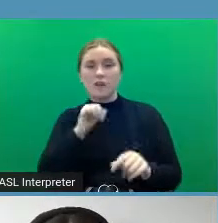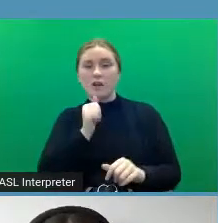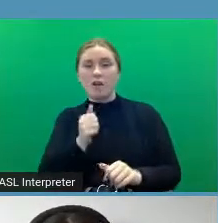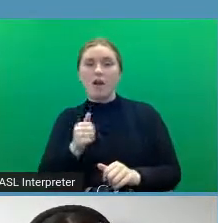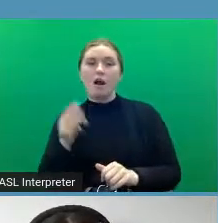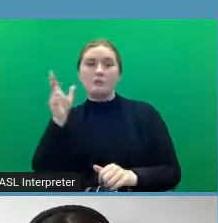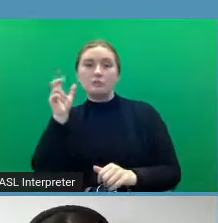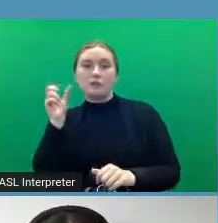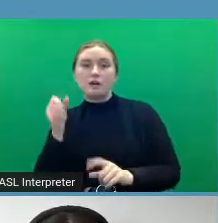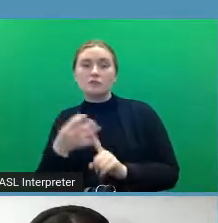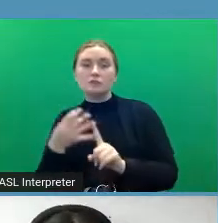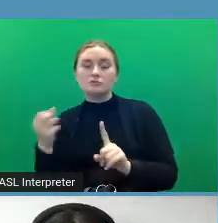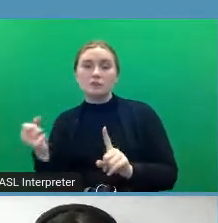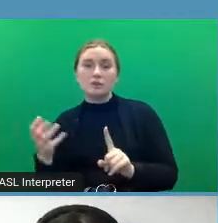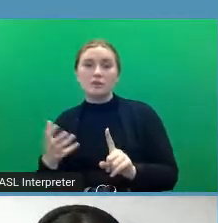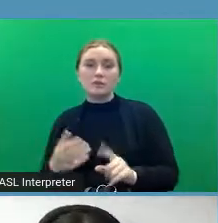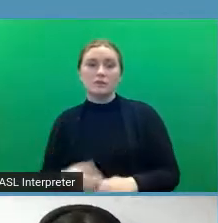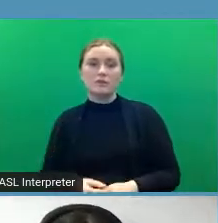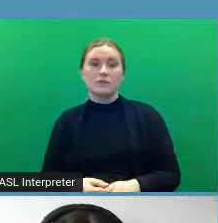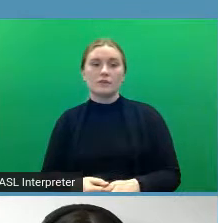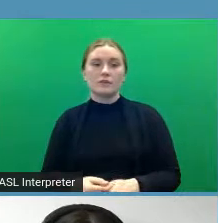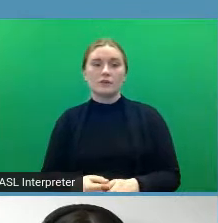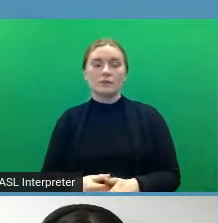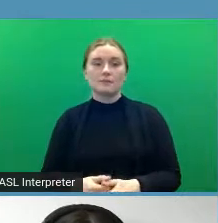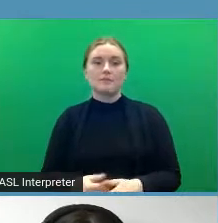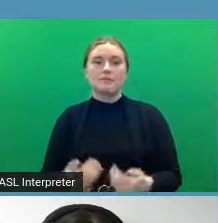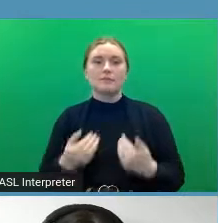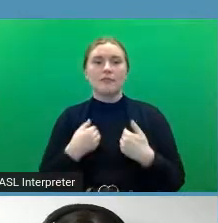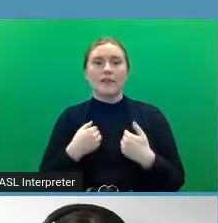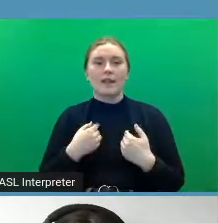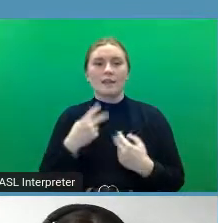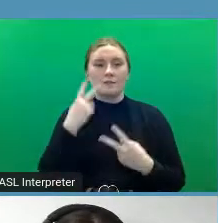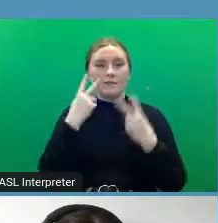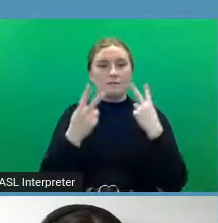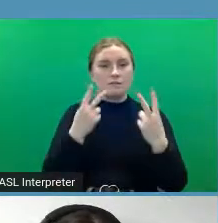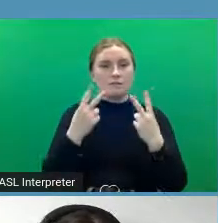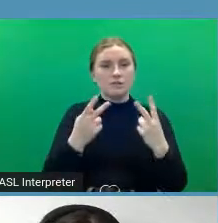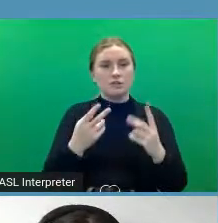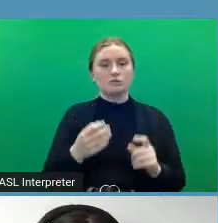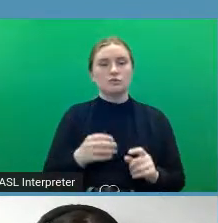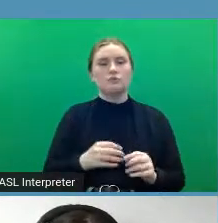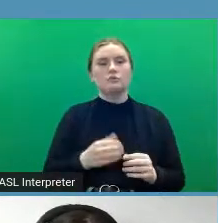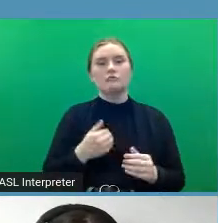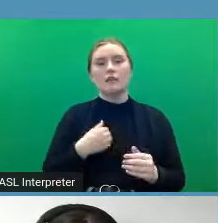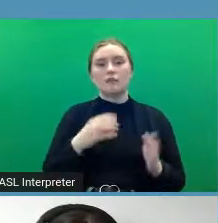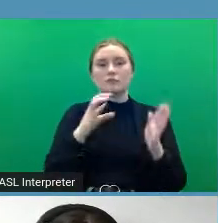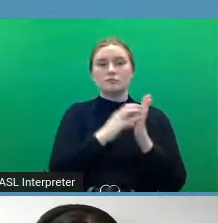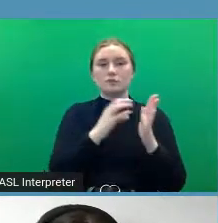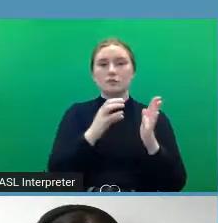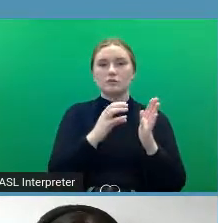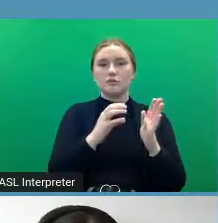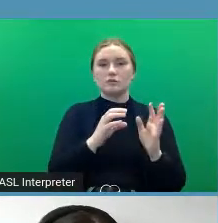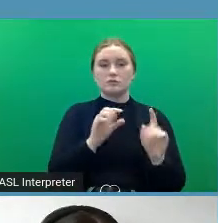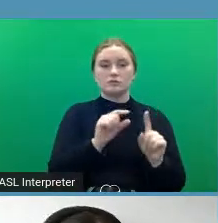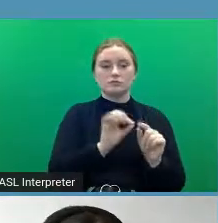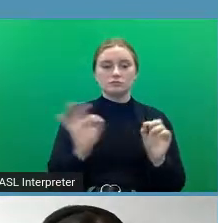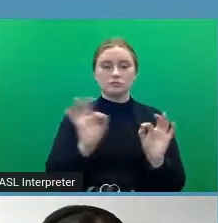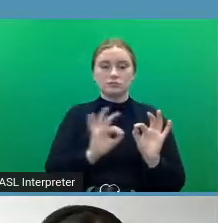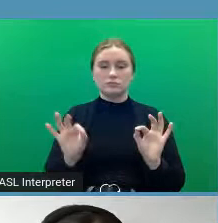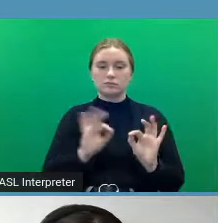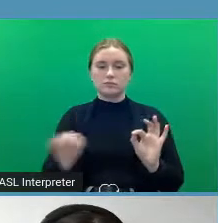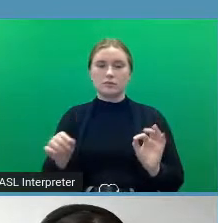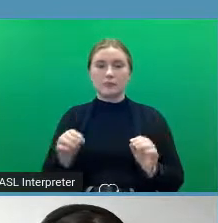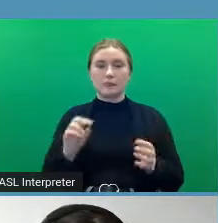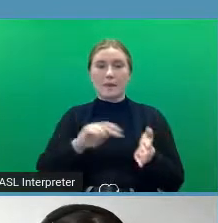give that visual information as a framework to viewing the video as a paragraph of text so that there's more